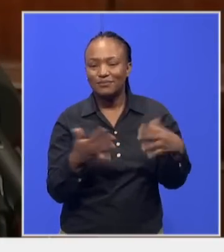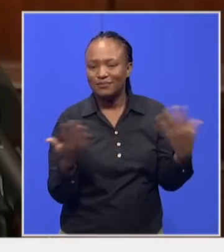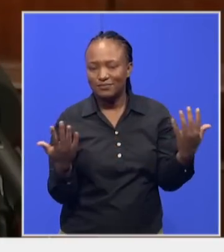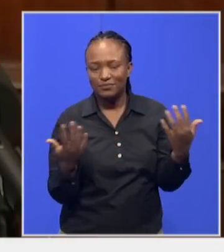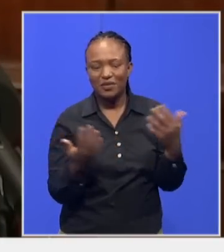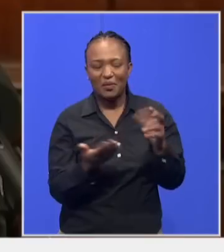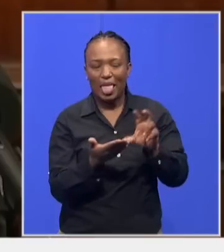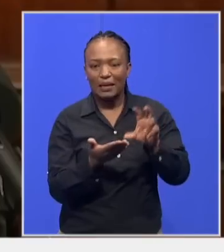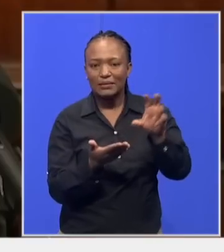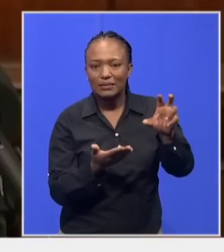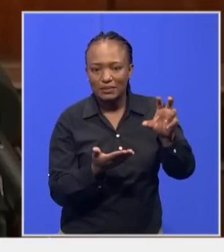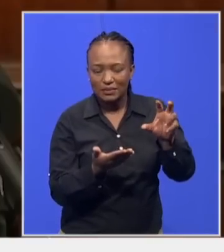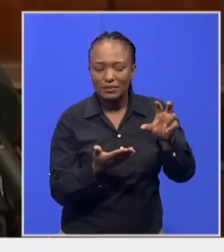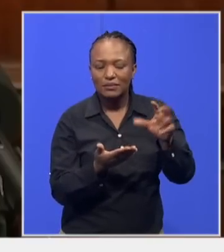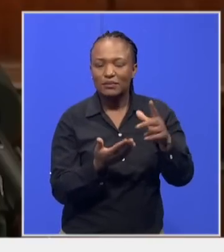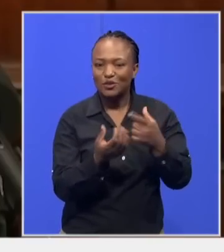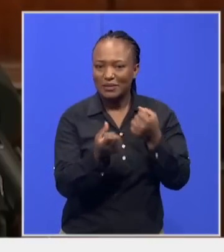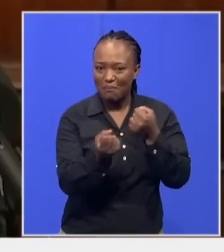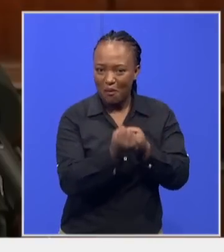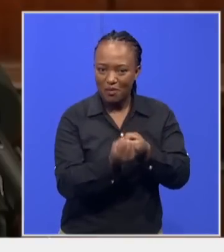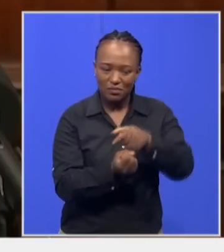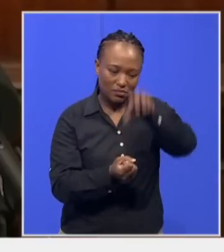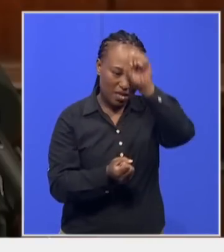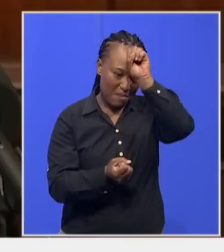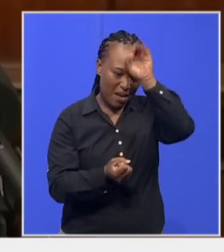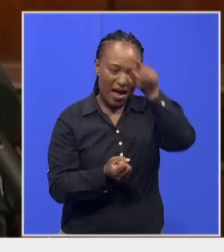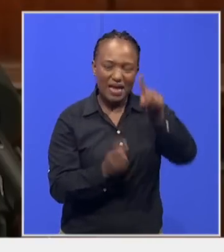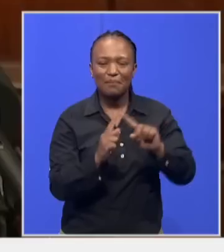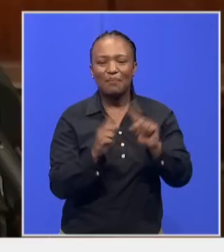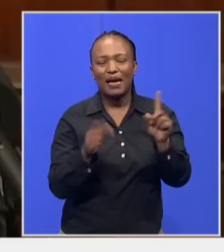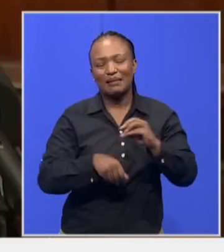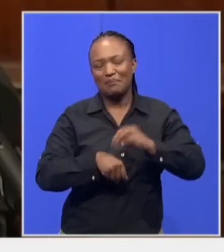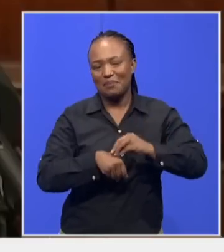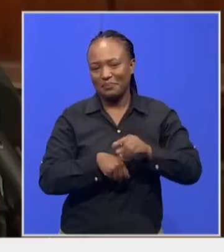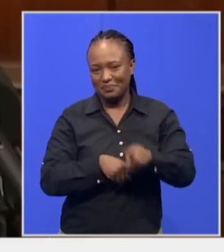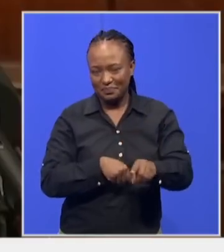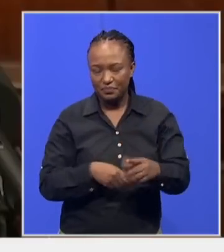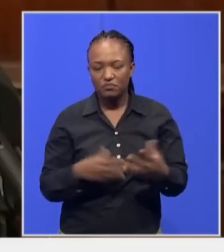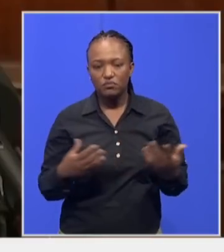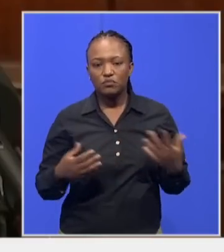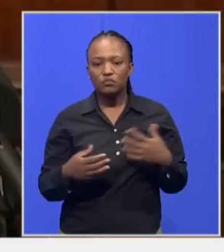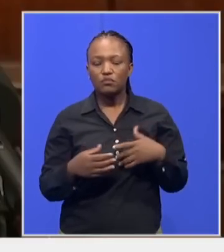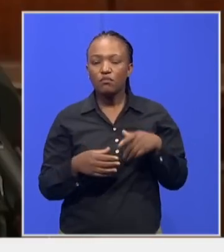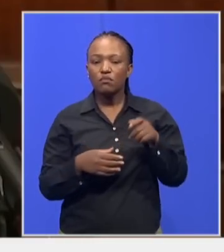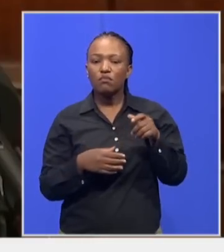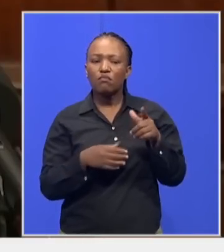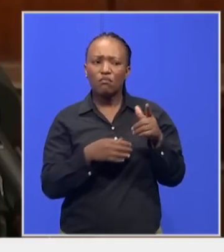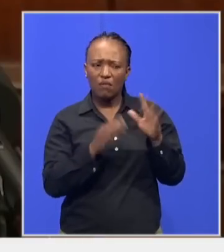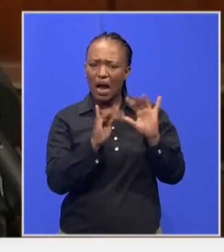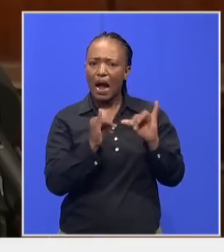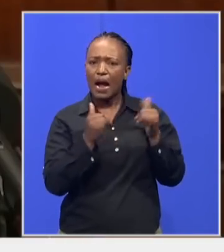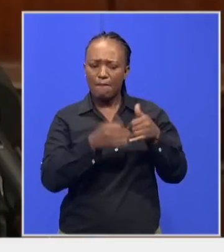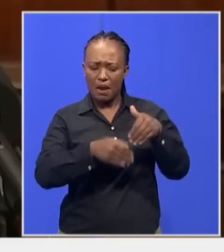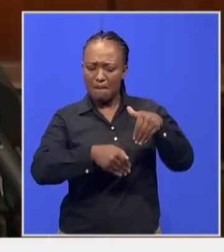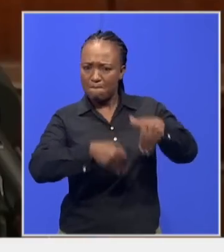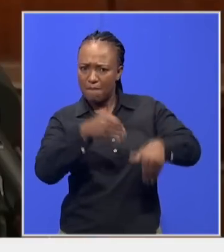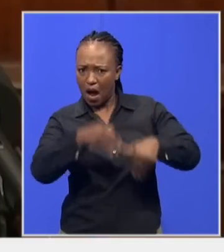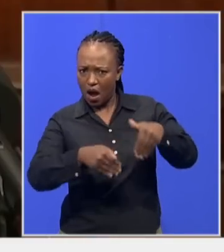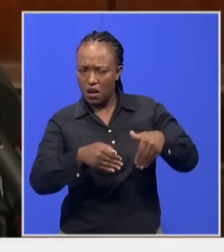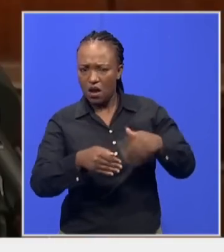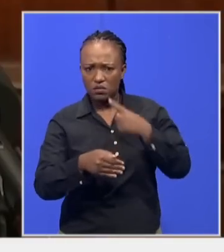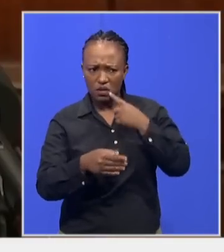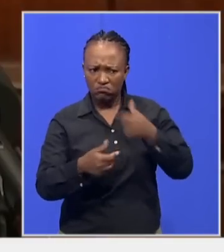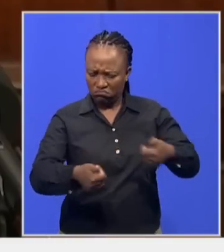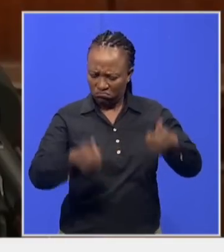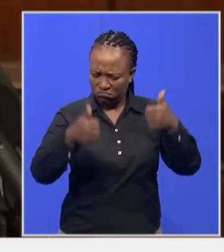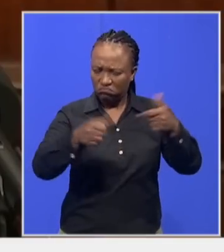mine. So we bear the responsibility of investing in that mine. And the miner has said that I have good quality, good